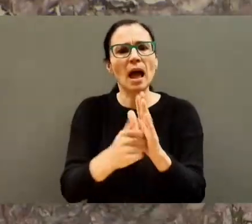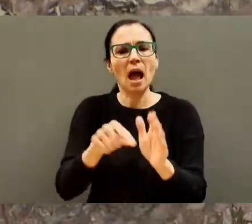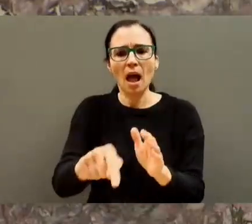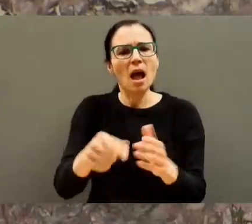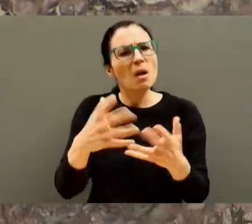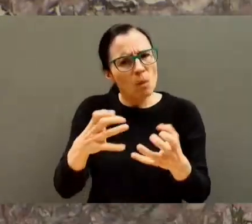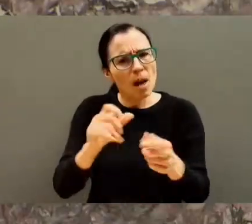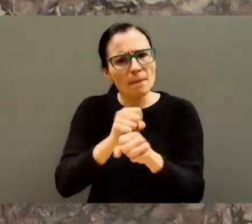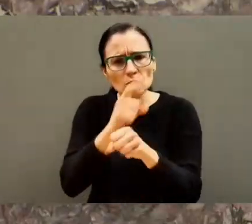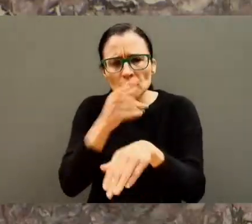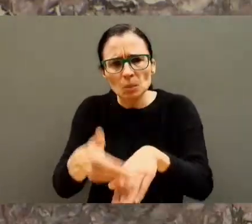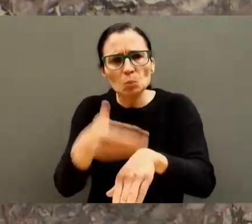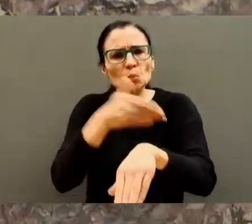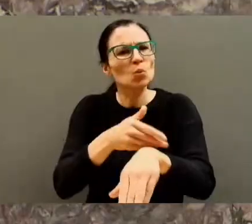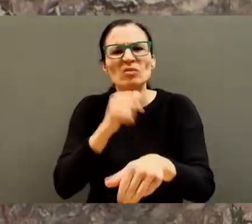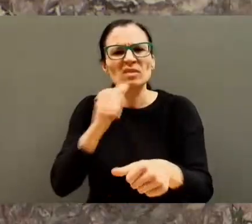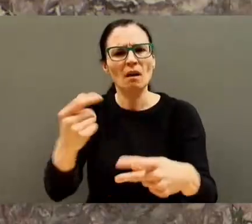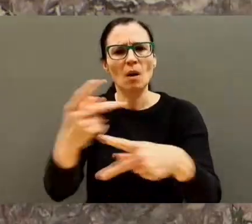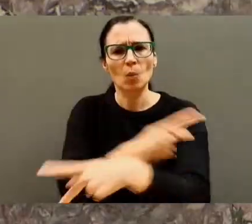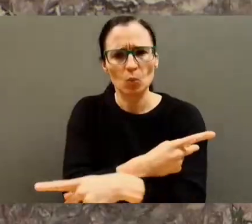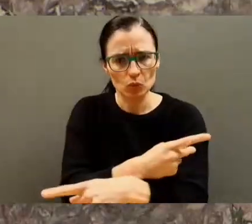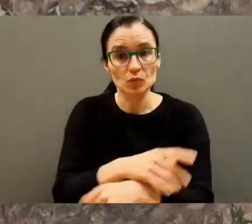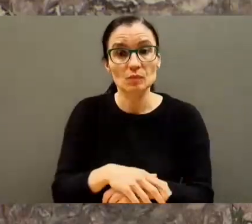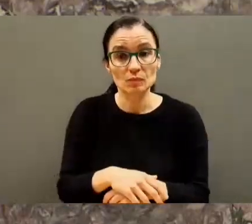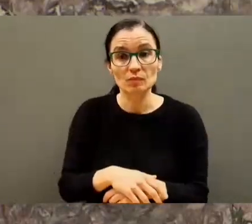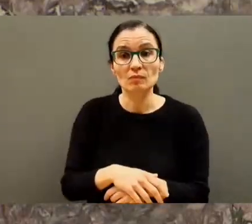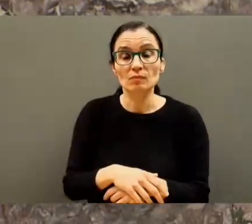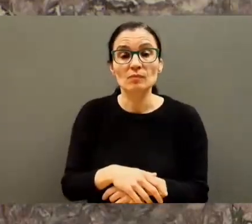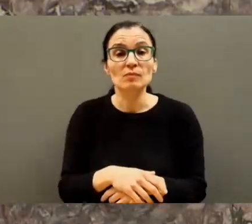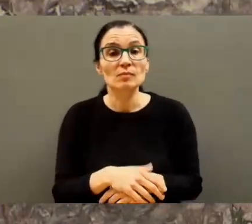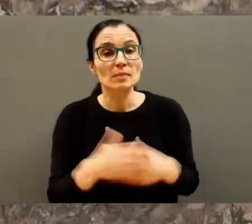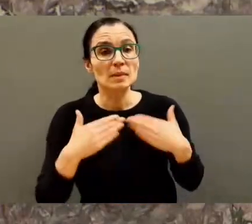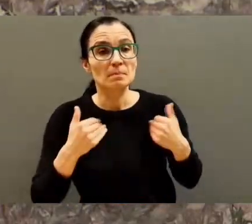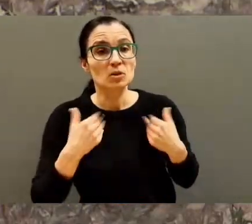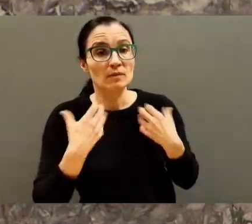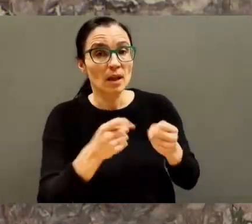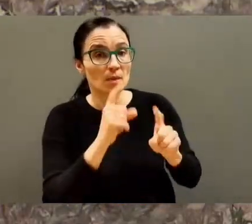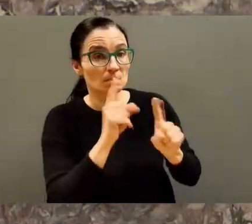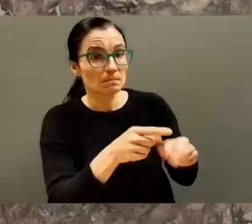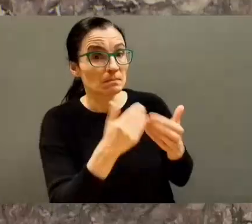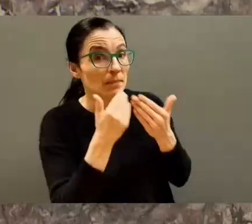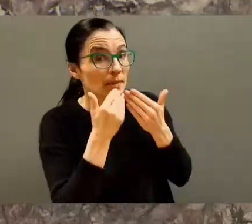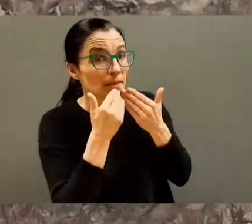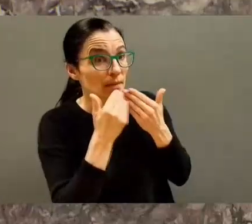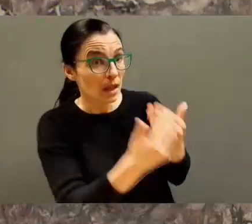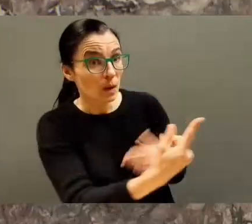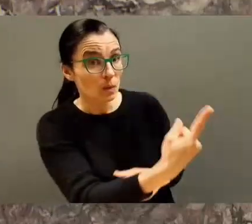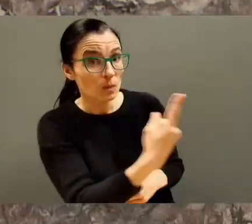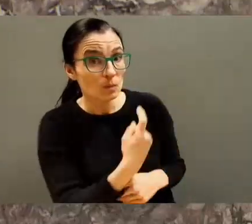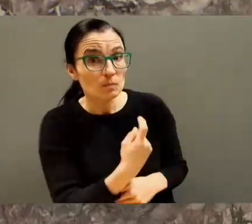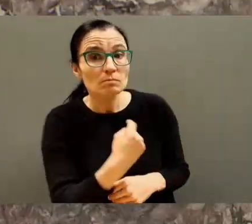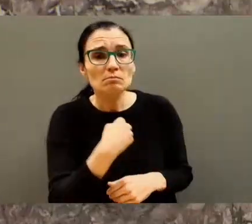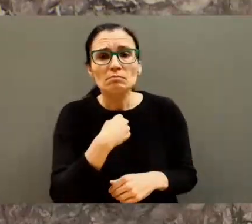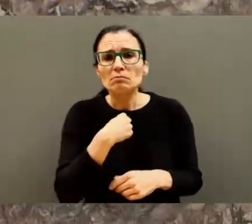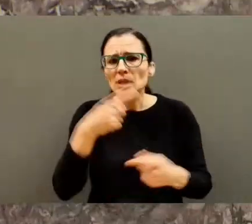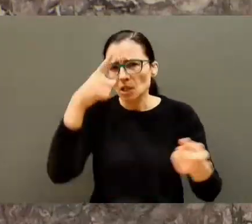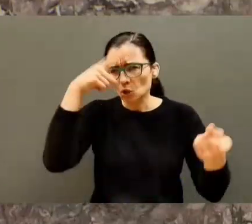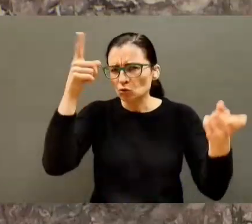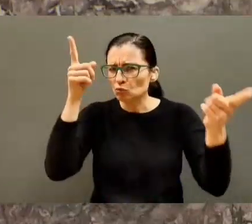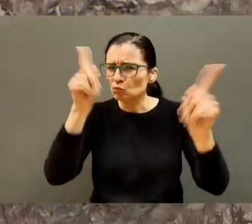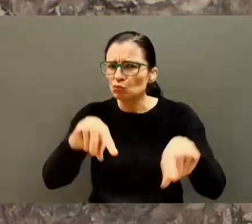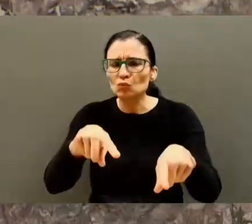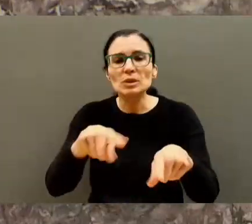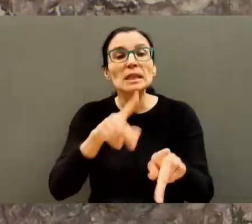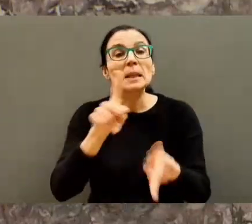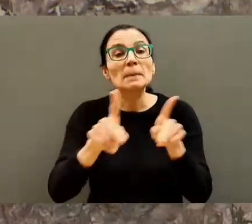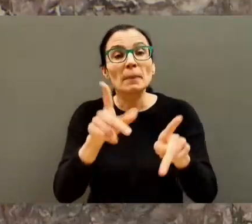And I agree completely that it is so important to have the experience of people with lived and living experience as part of this work, just as it will